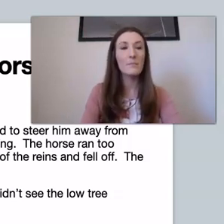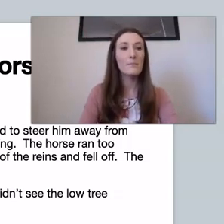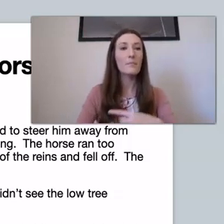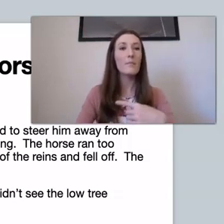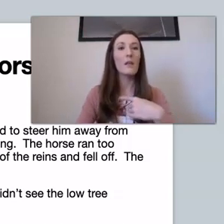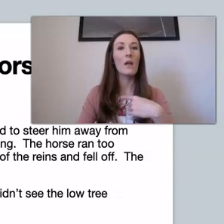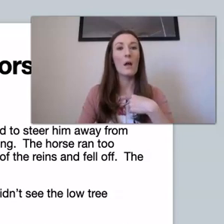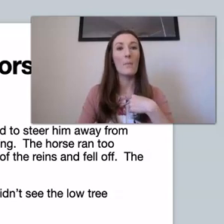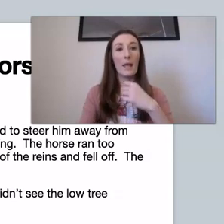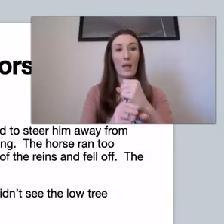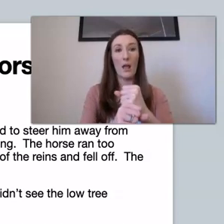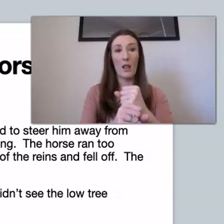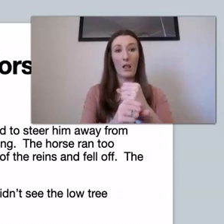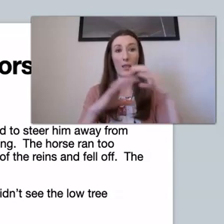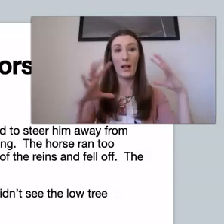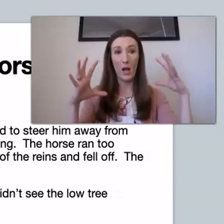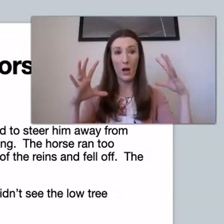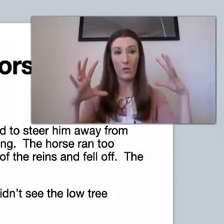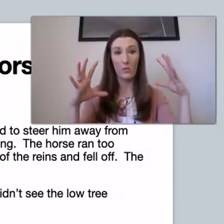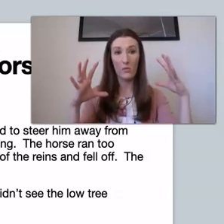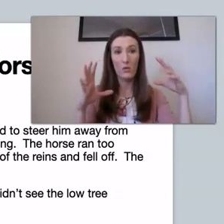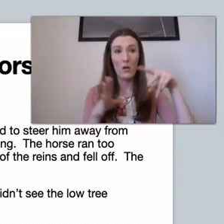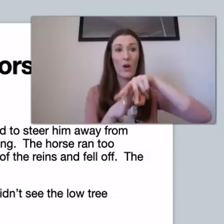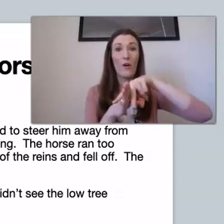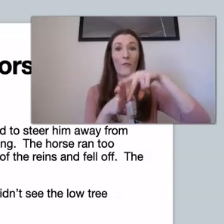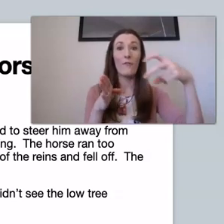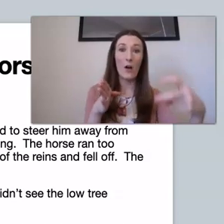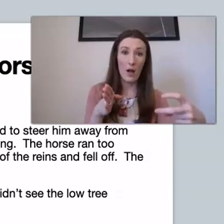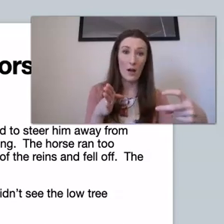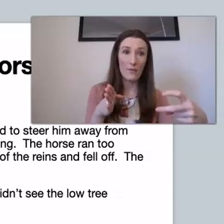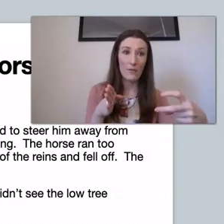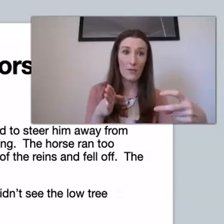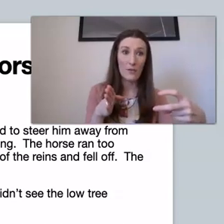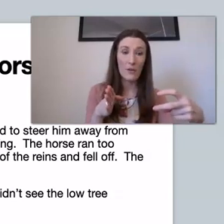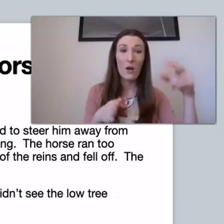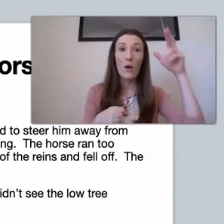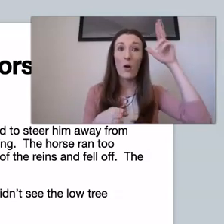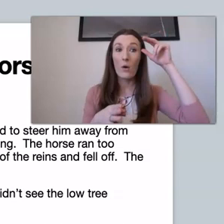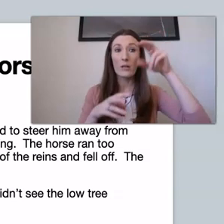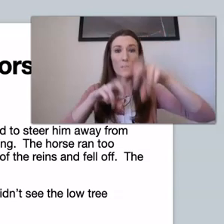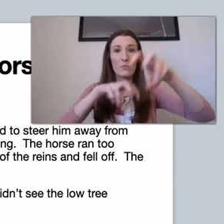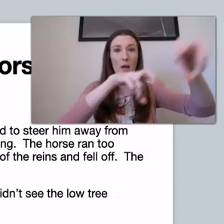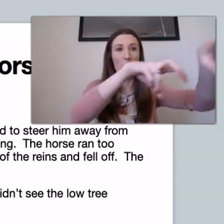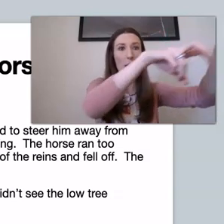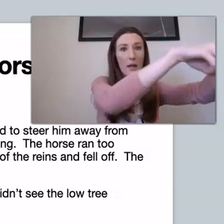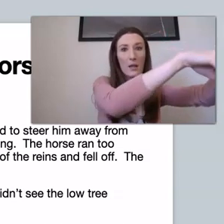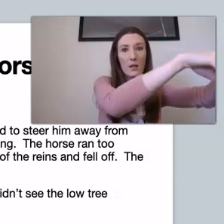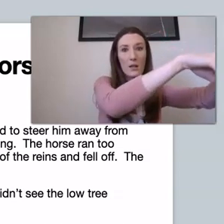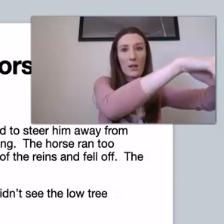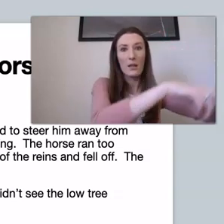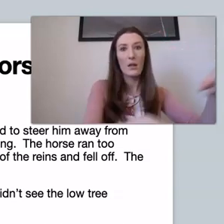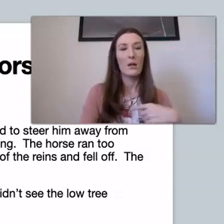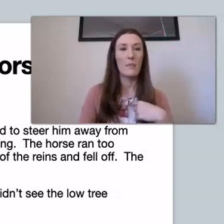legs. Me, let go, fall off, horse, run